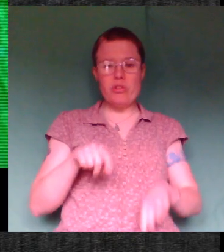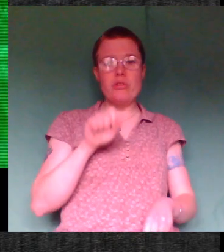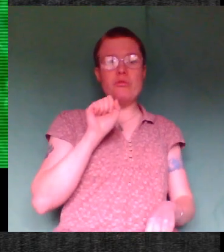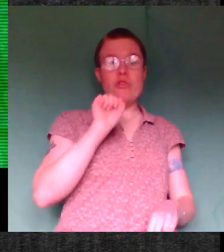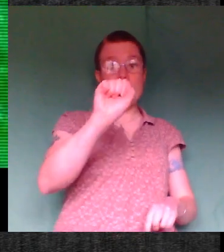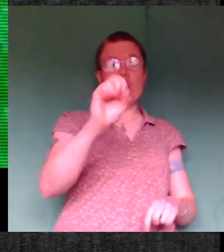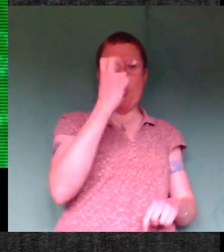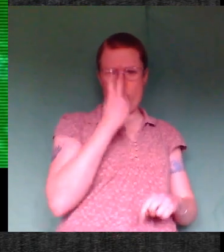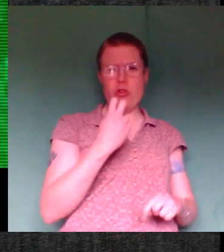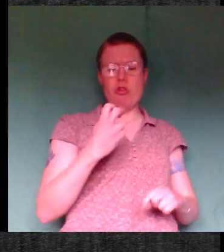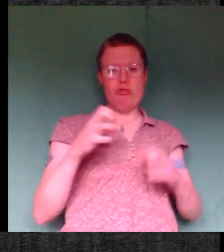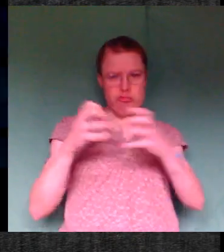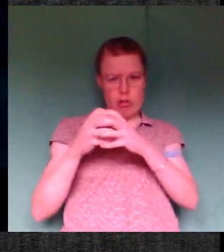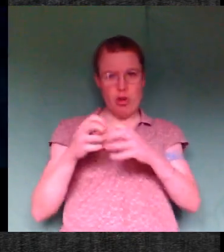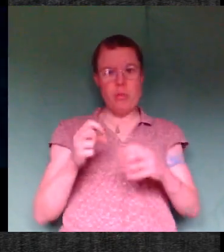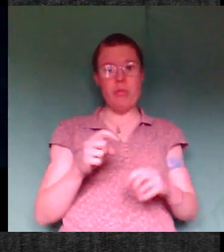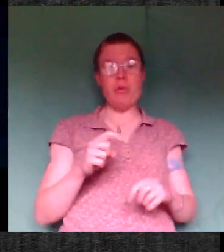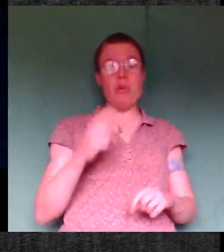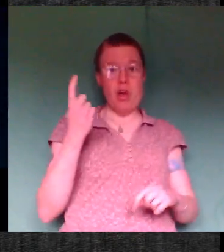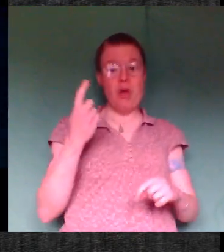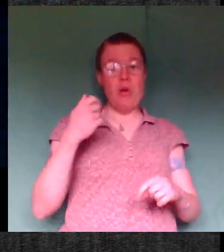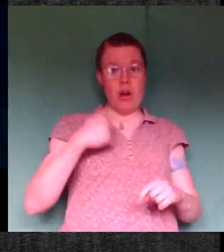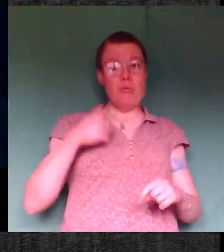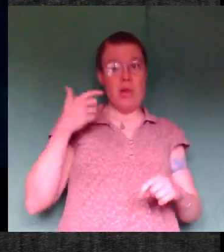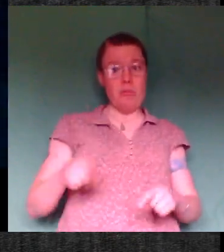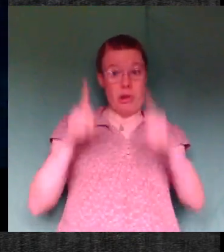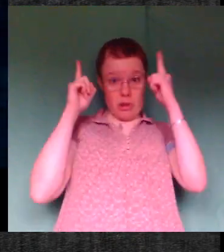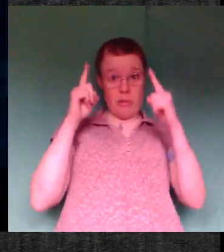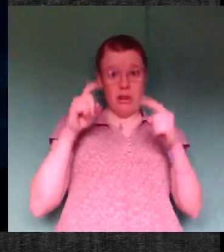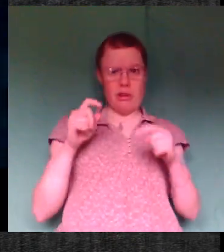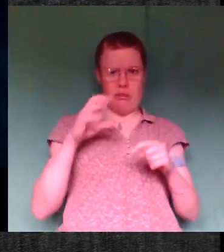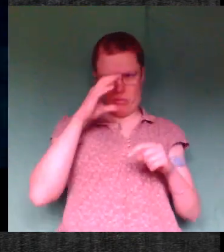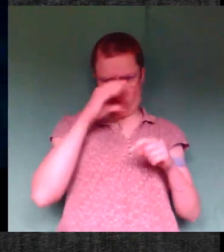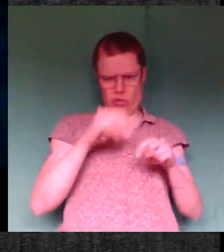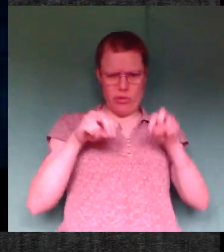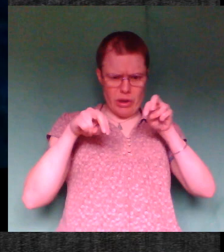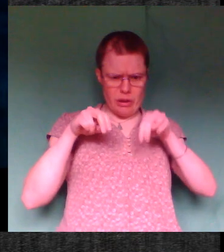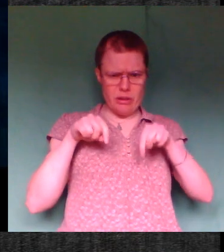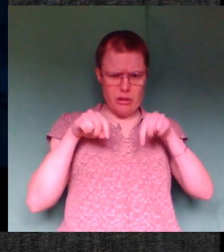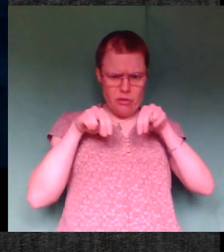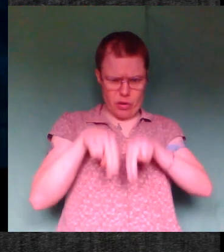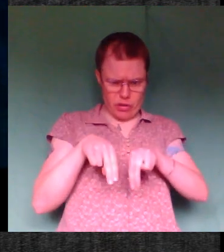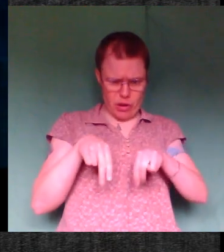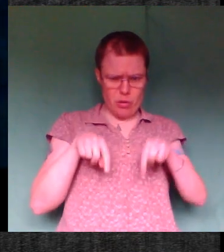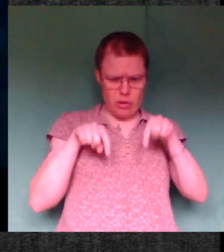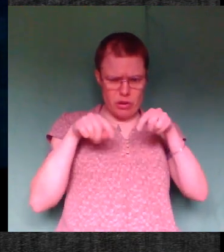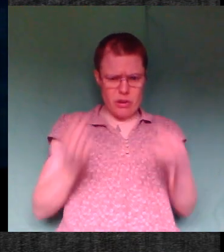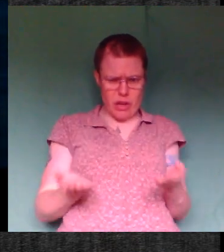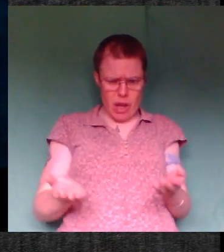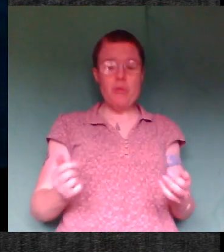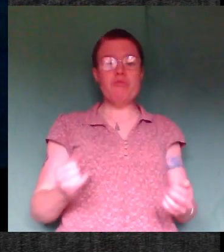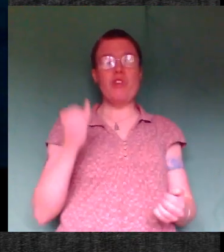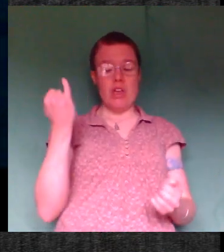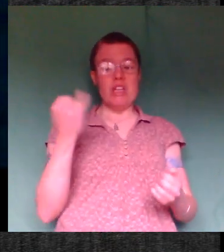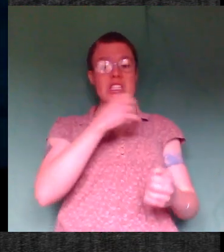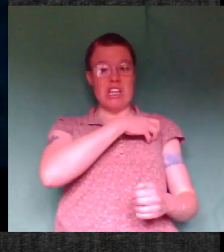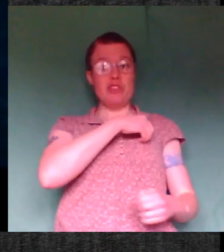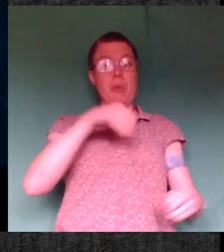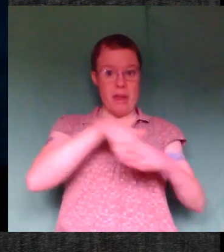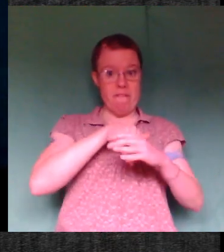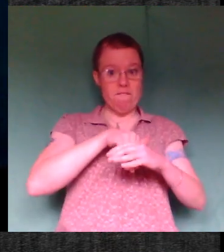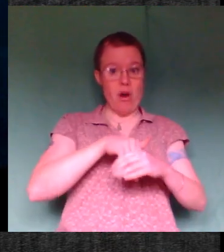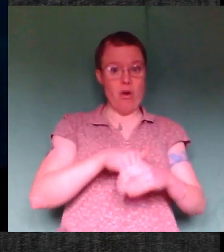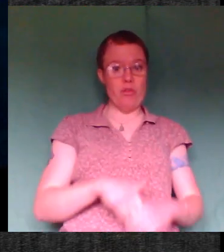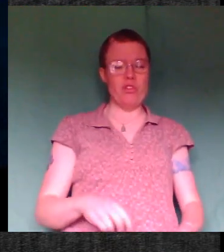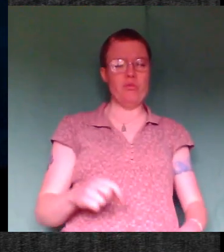psychic abilities. Sniper Wolf, the beautiful and deadly sharpshooter. Decoy Octopus, master